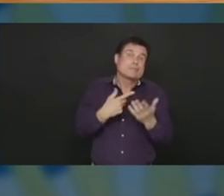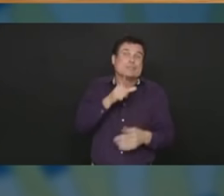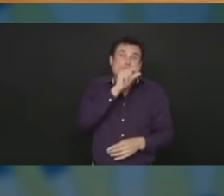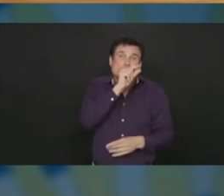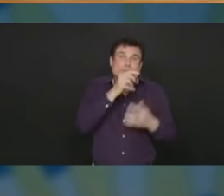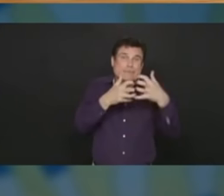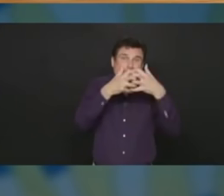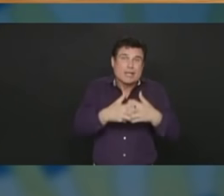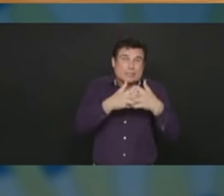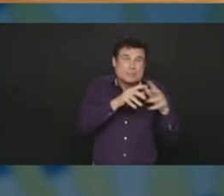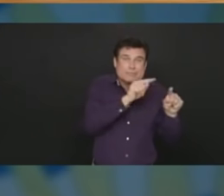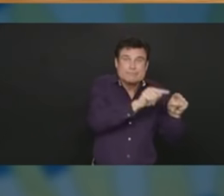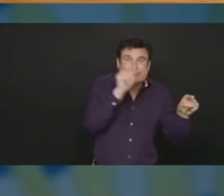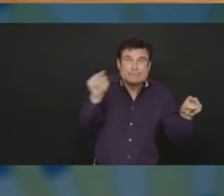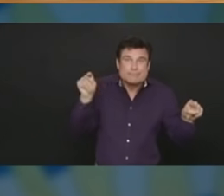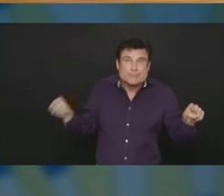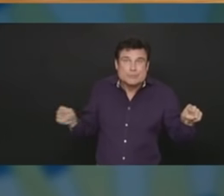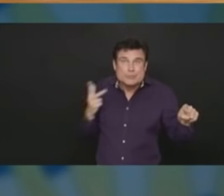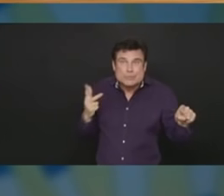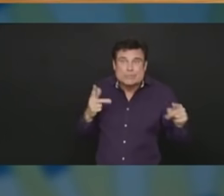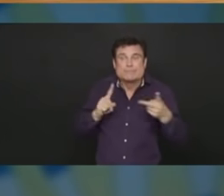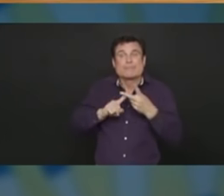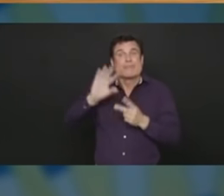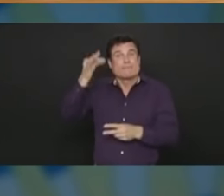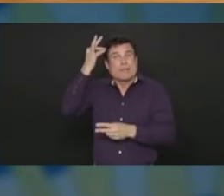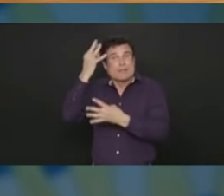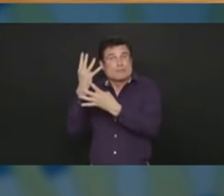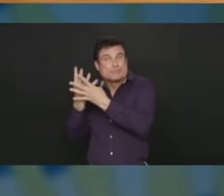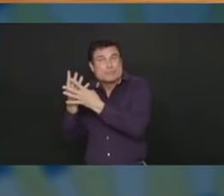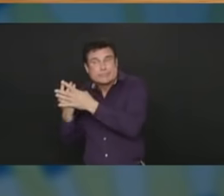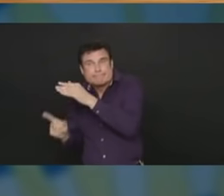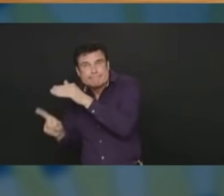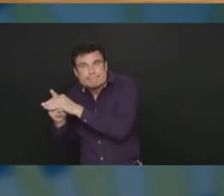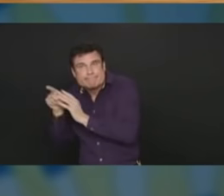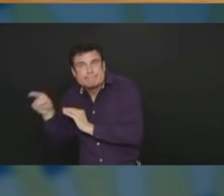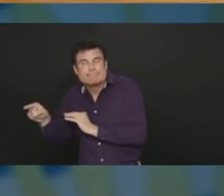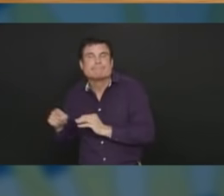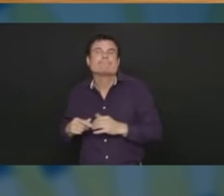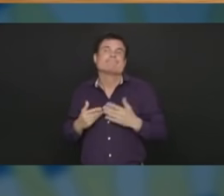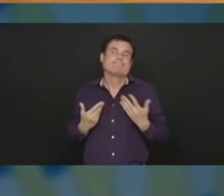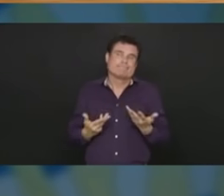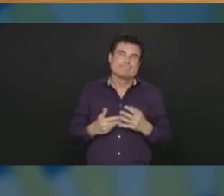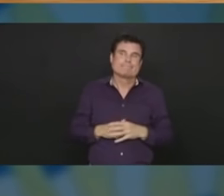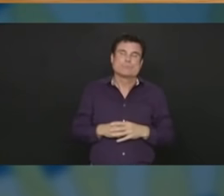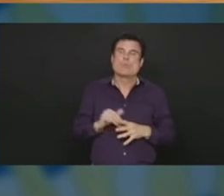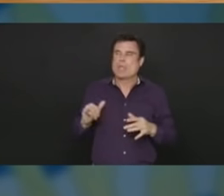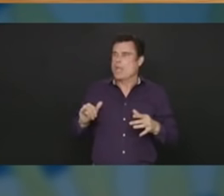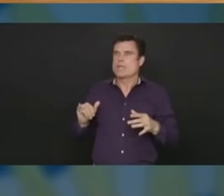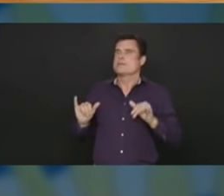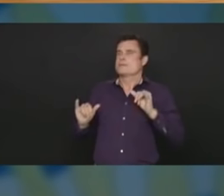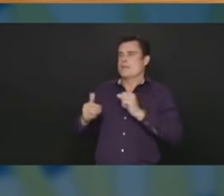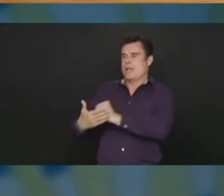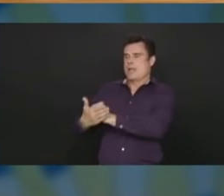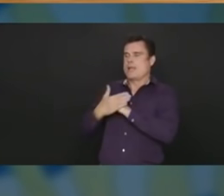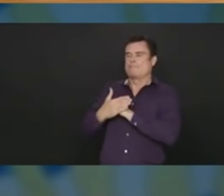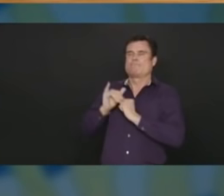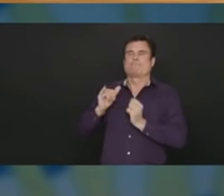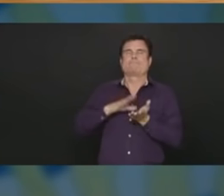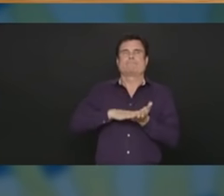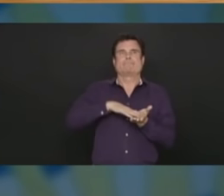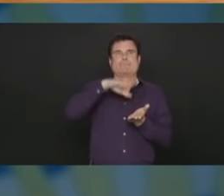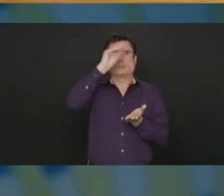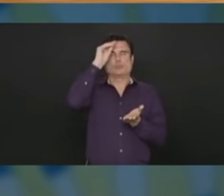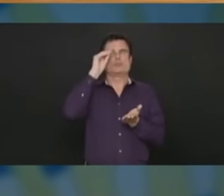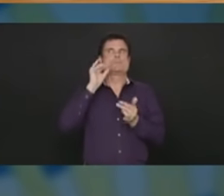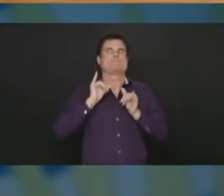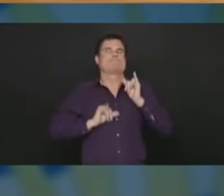was unrecognized, and that we needed to be sure to be able to safely open other places and to